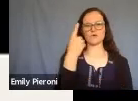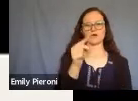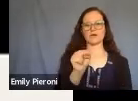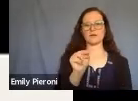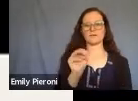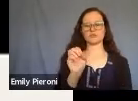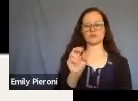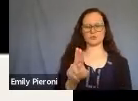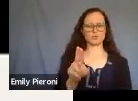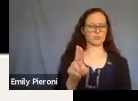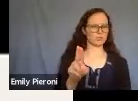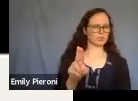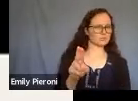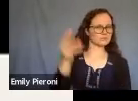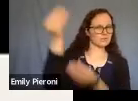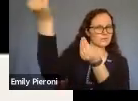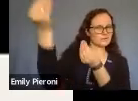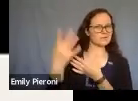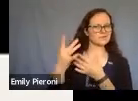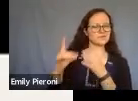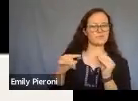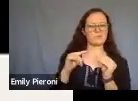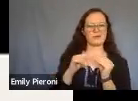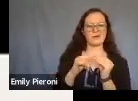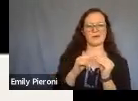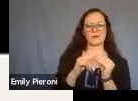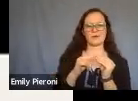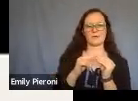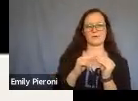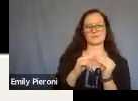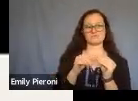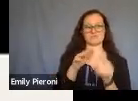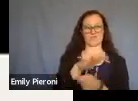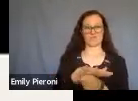Any info re overall aquifer status in the area?